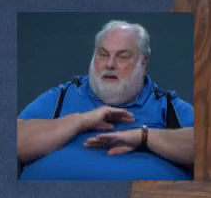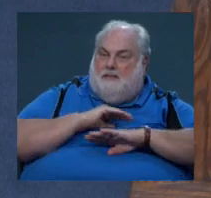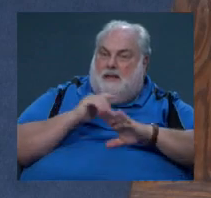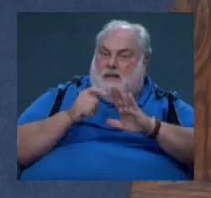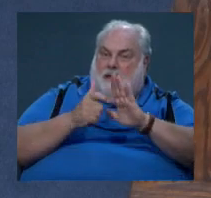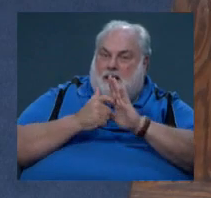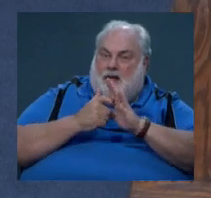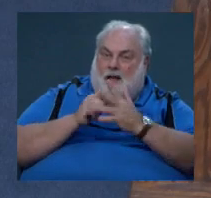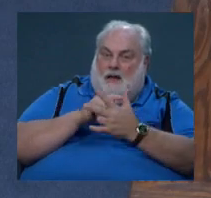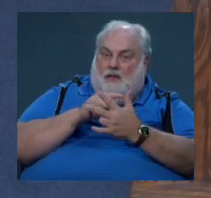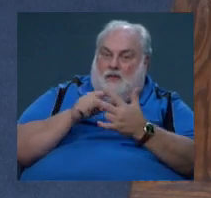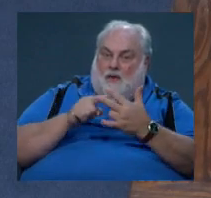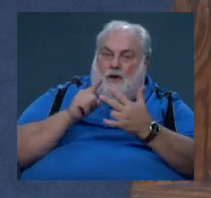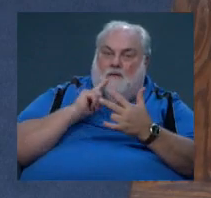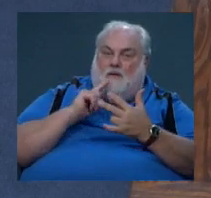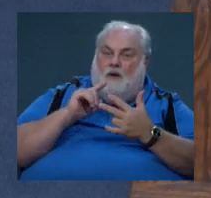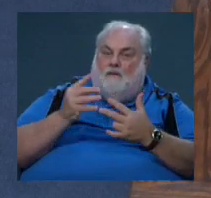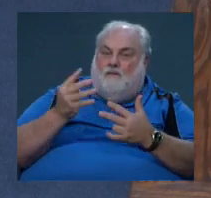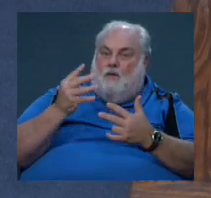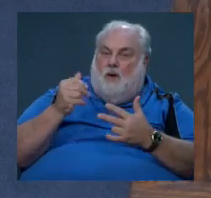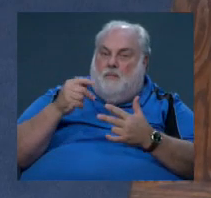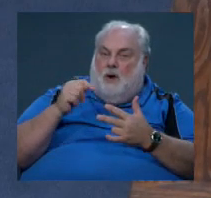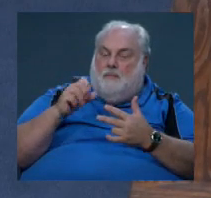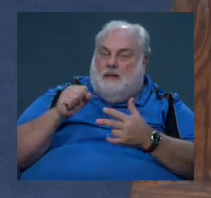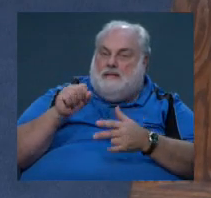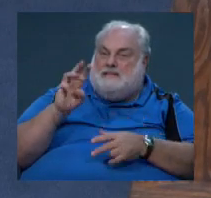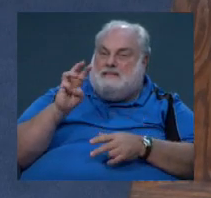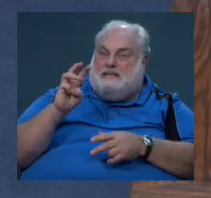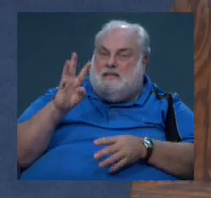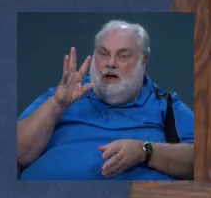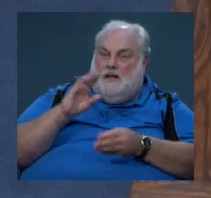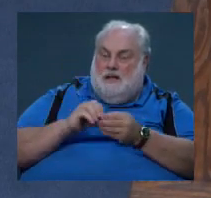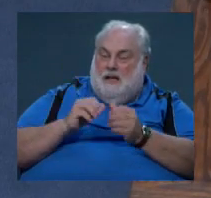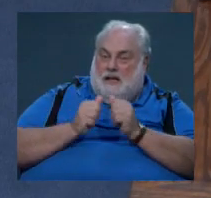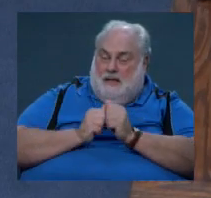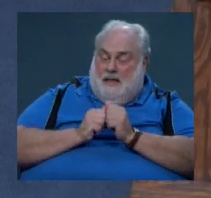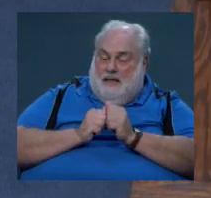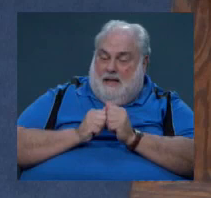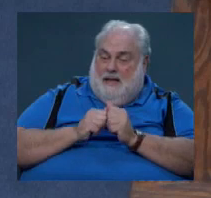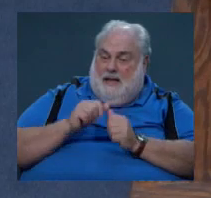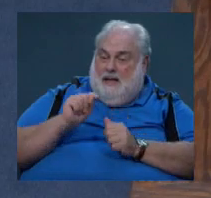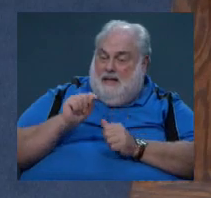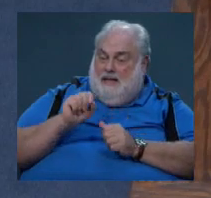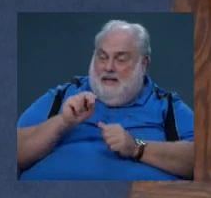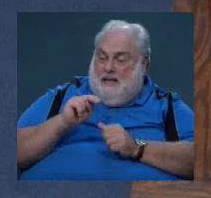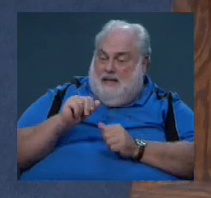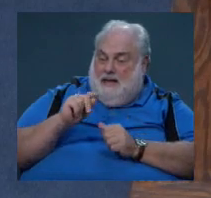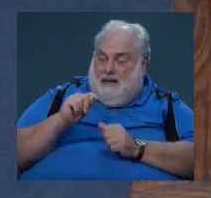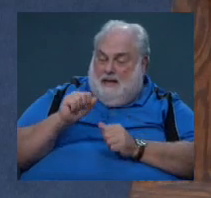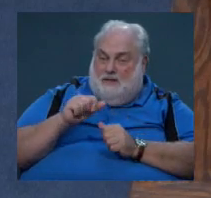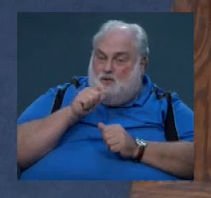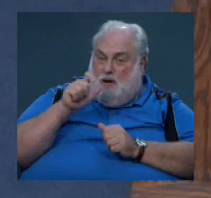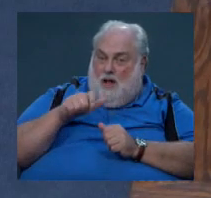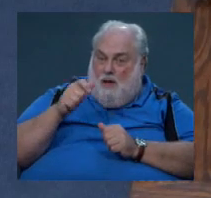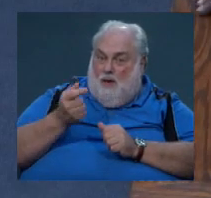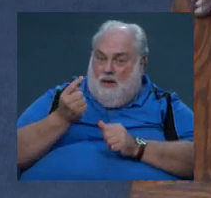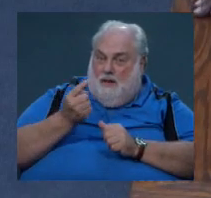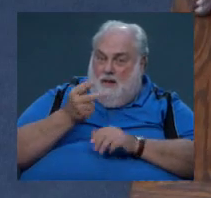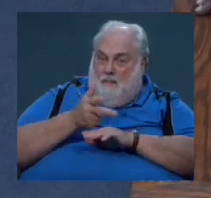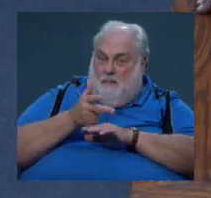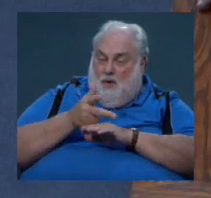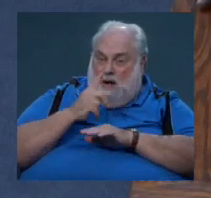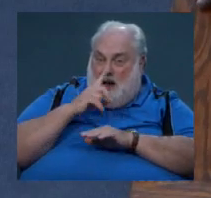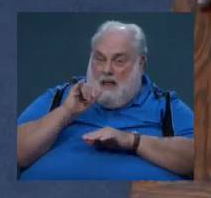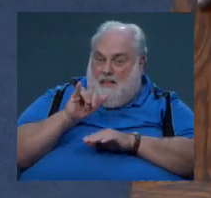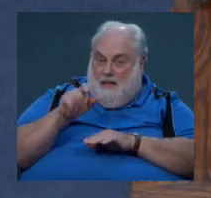3 parking spaces for 4 apartments, 6 altogether. Now the tenants don't always park like they should. You know what I'm